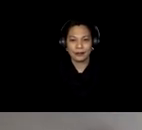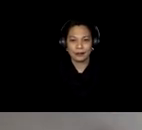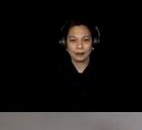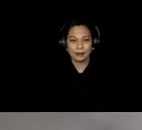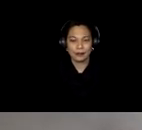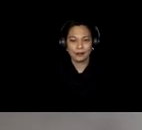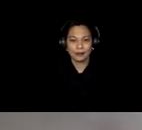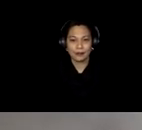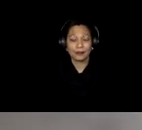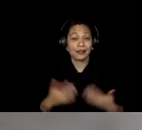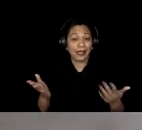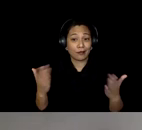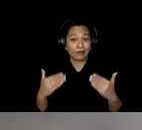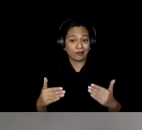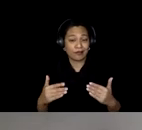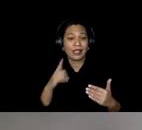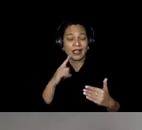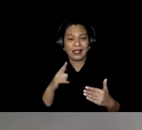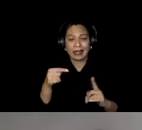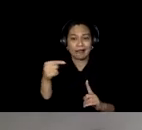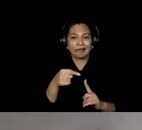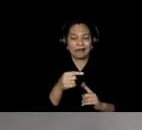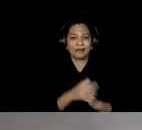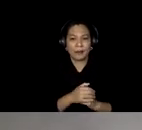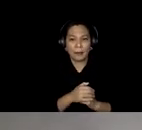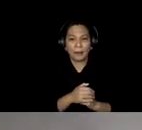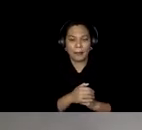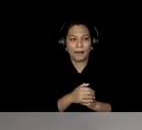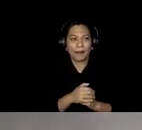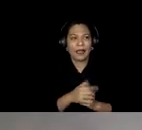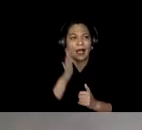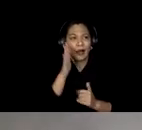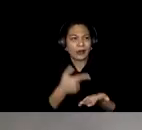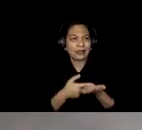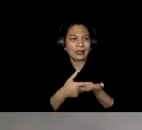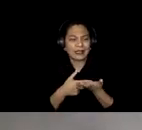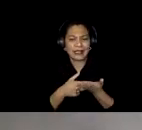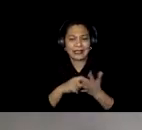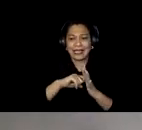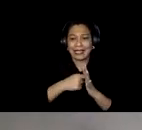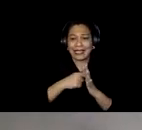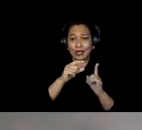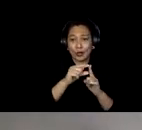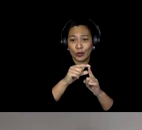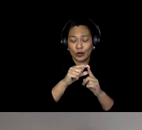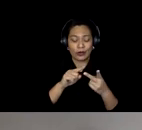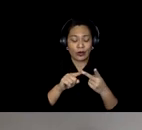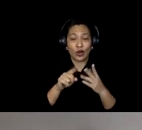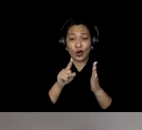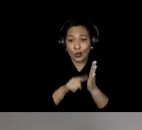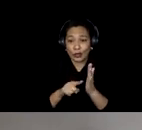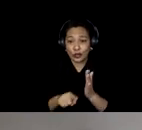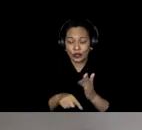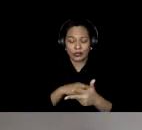So now we kind of get into the nitty-gritty, and I'm going to talk about keyword research and planning, because this